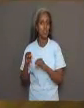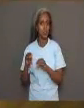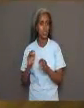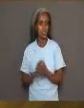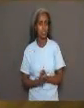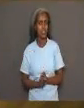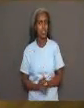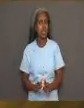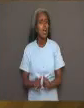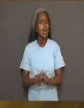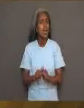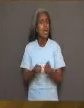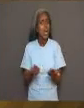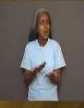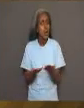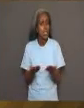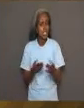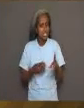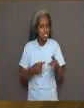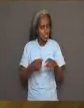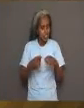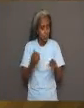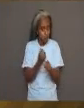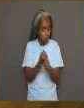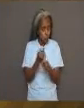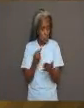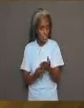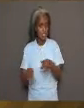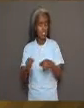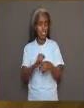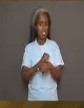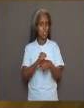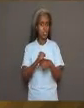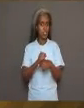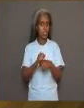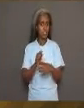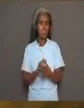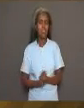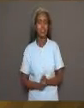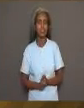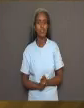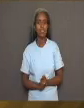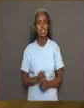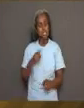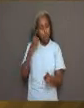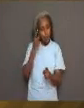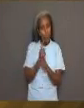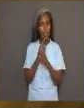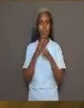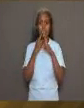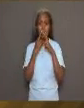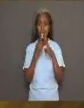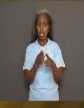Welcome back, students. How well did you do with this exercise?